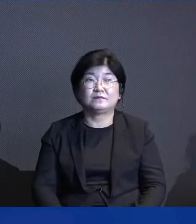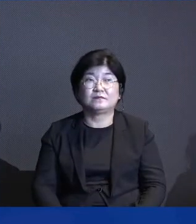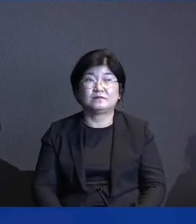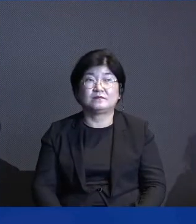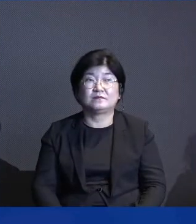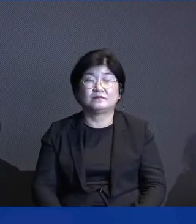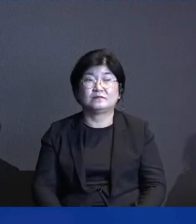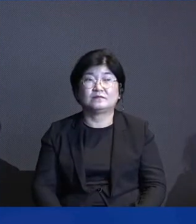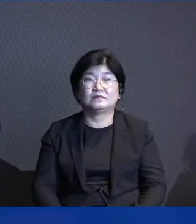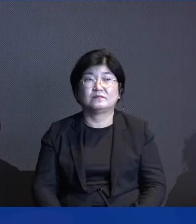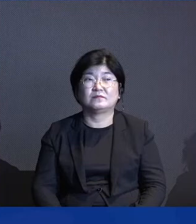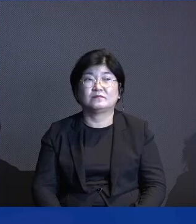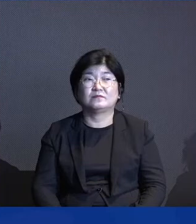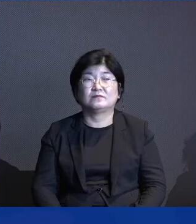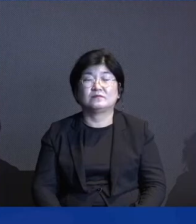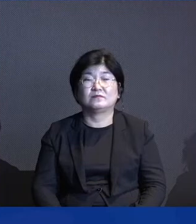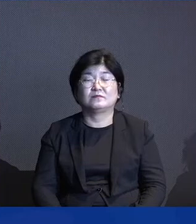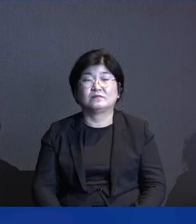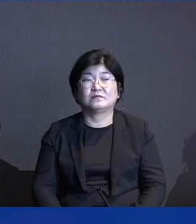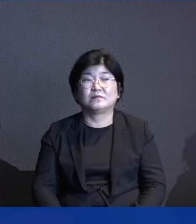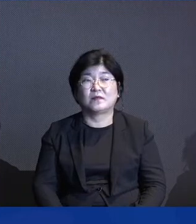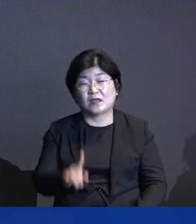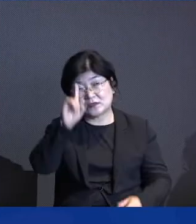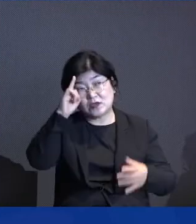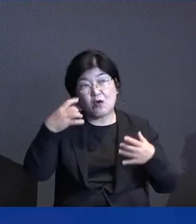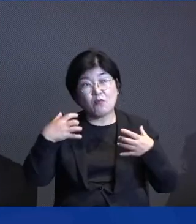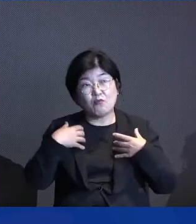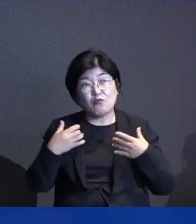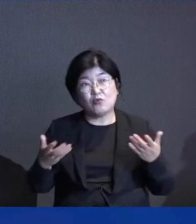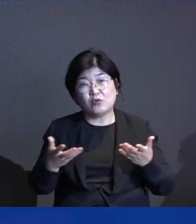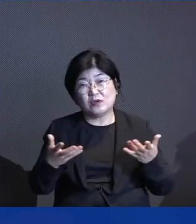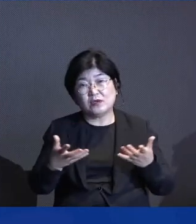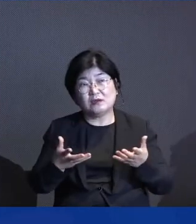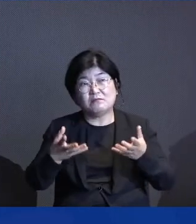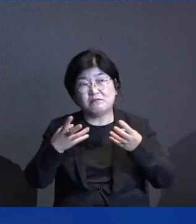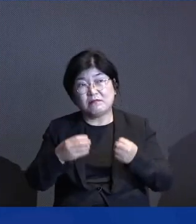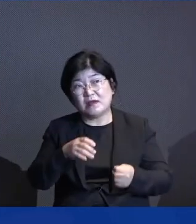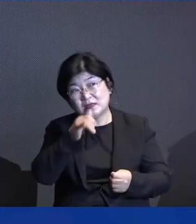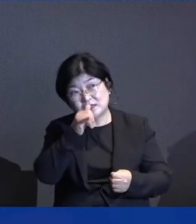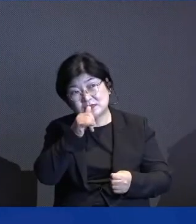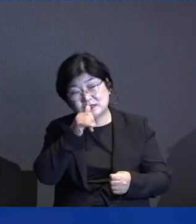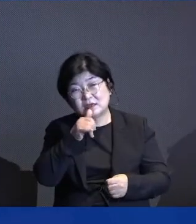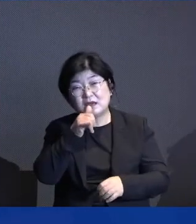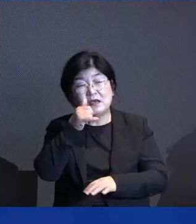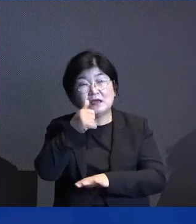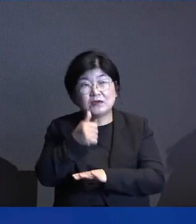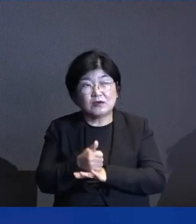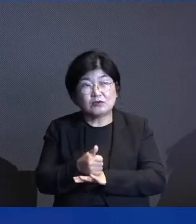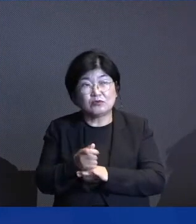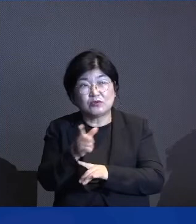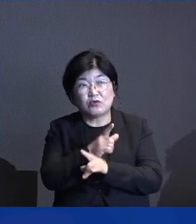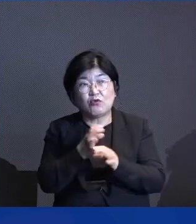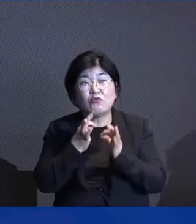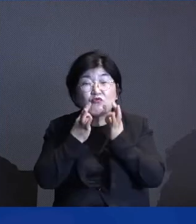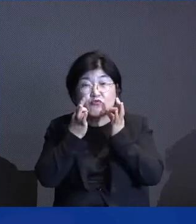I know the government is doing a lot, but we just need to pay more attention to